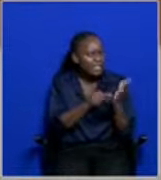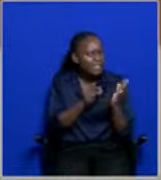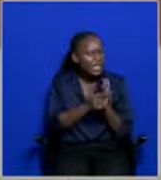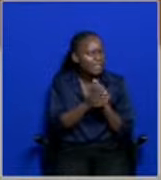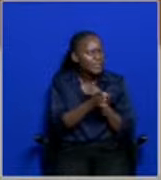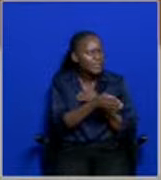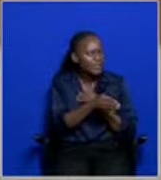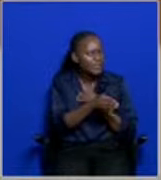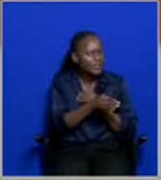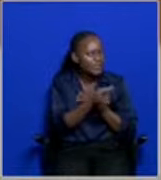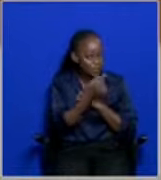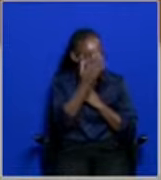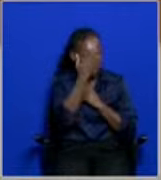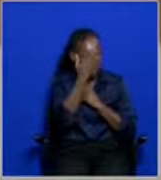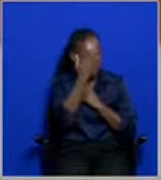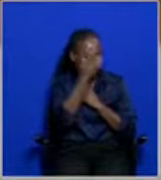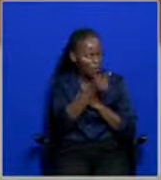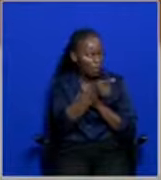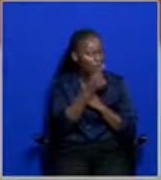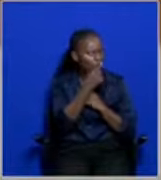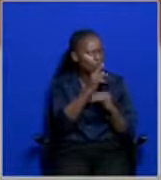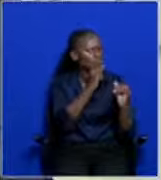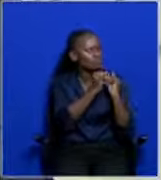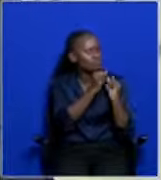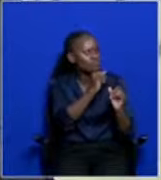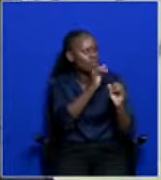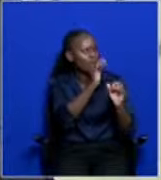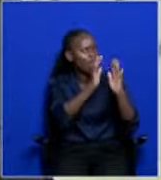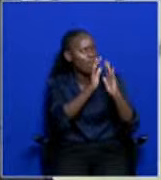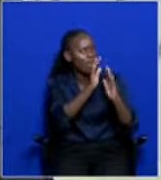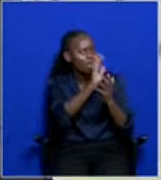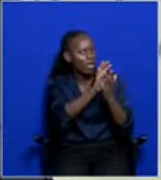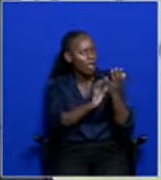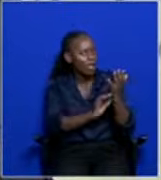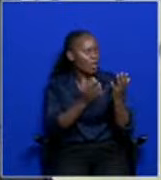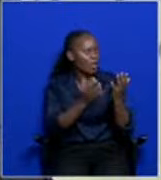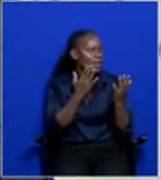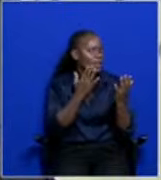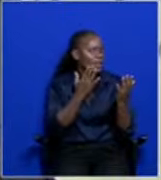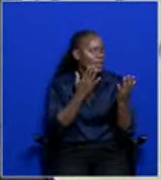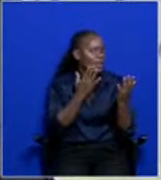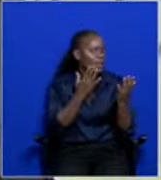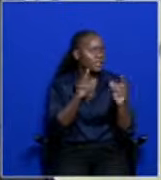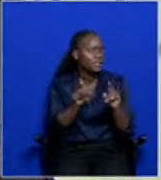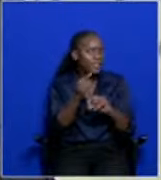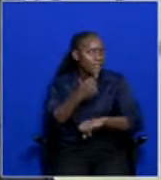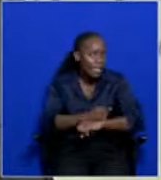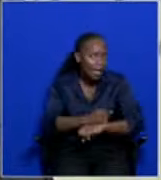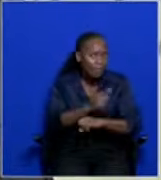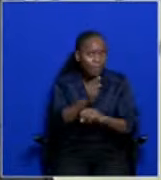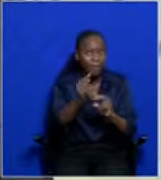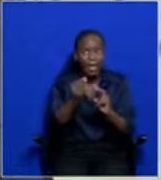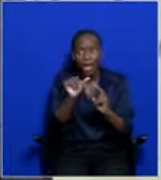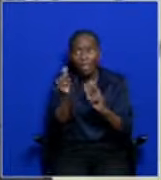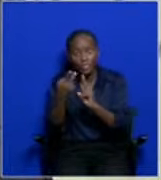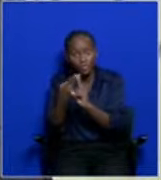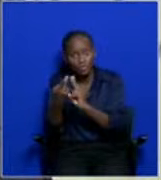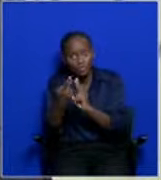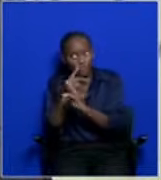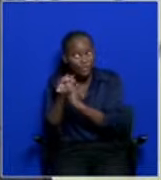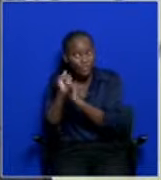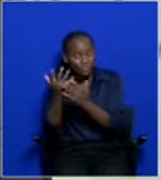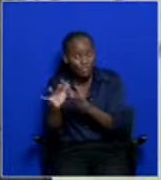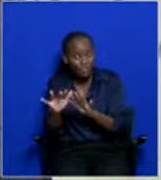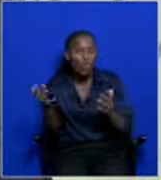you obtained from Ms. Stolz and Mr. Mackenzie or later? It was after